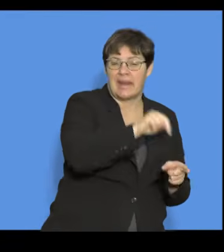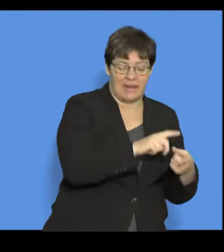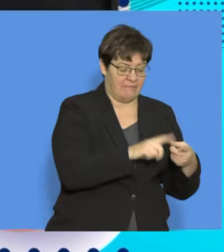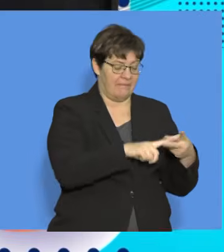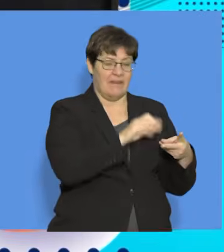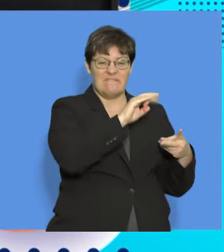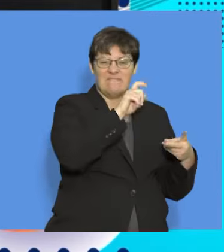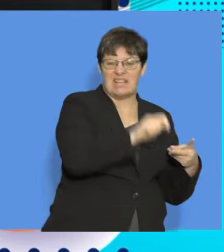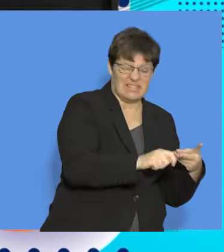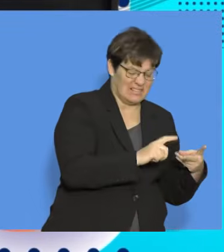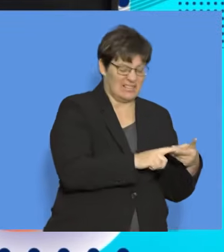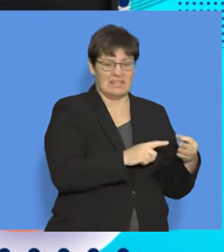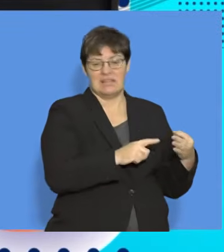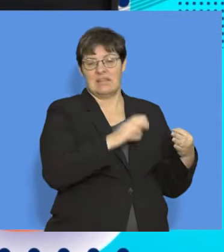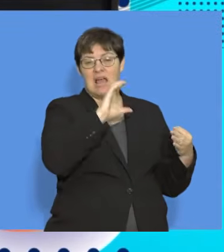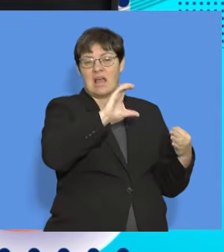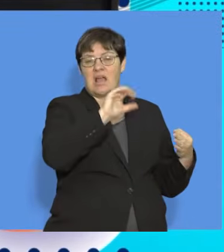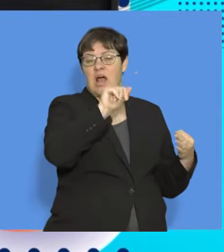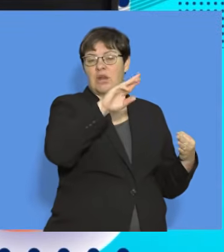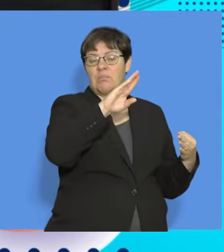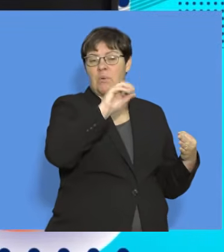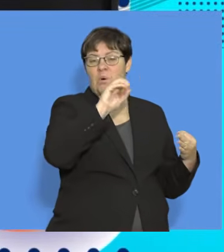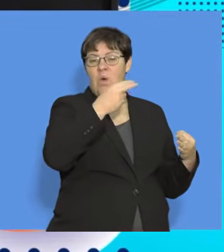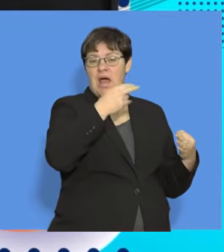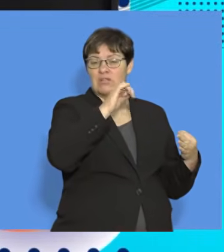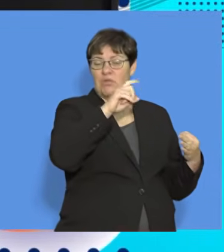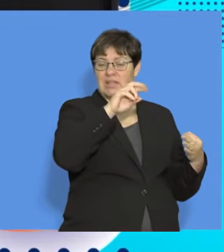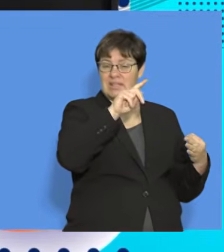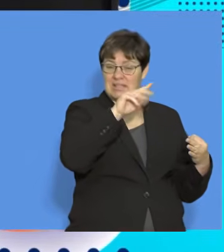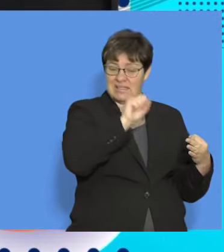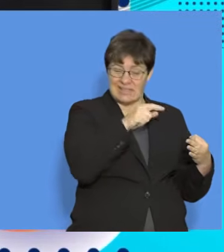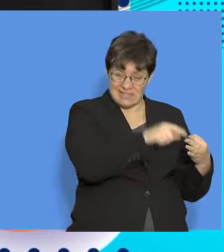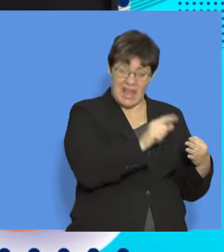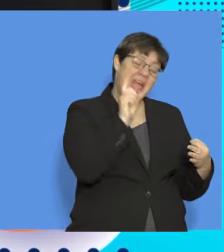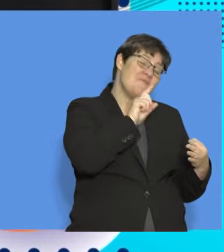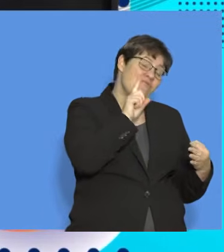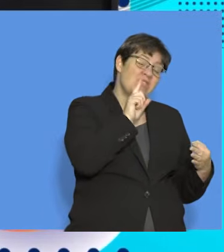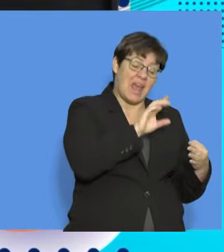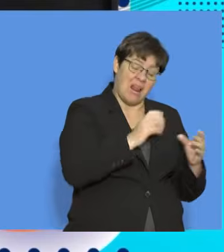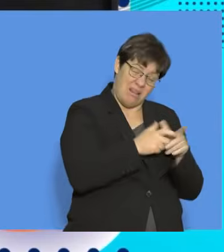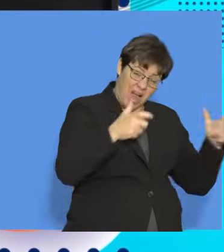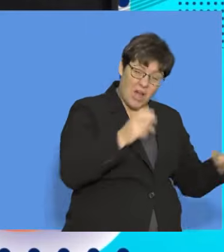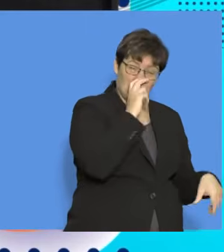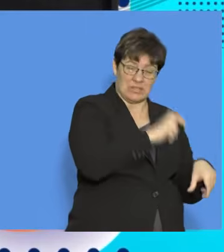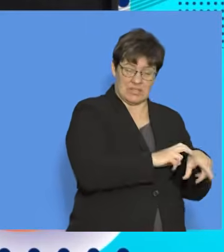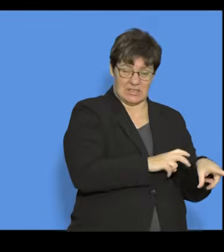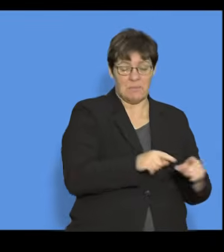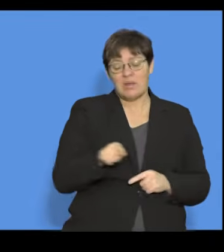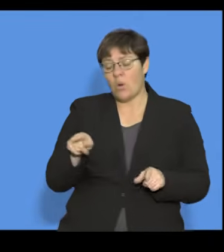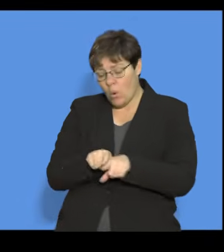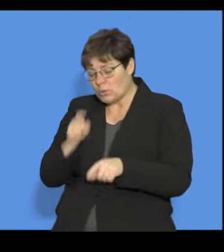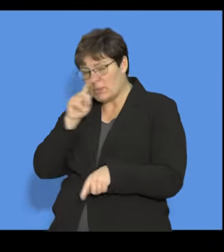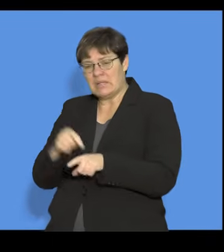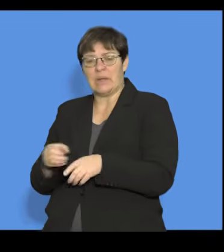proteins, your fats, your lipids, your carbohydrates, those are needed in large quantities and daily. However, we also need